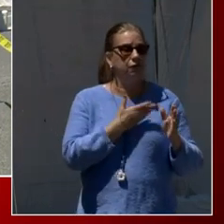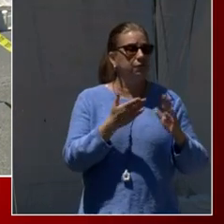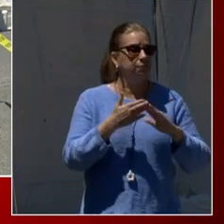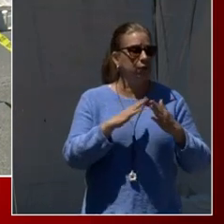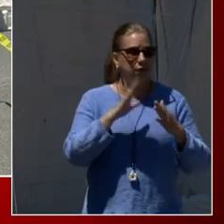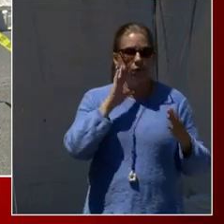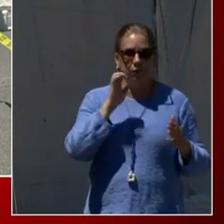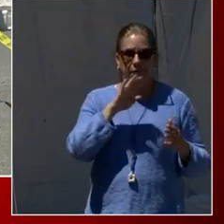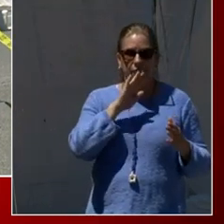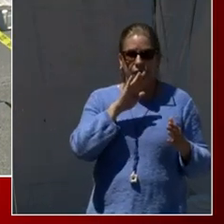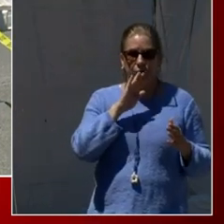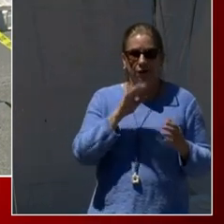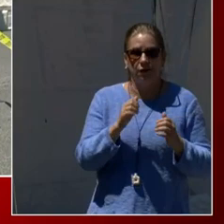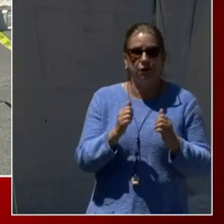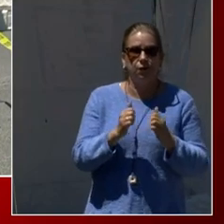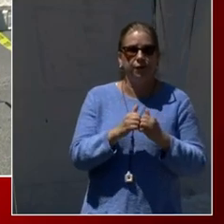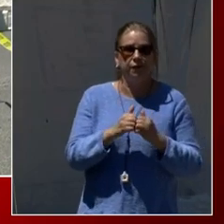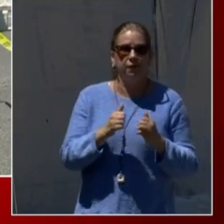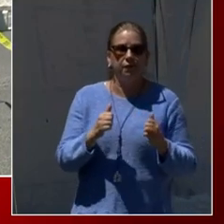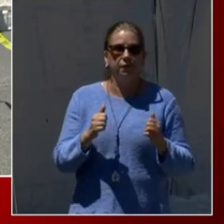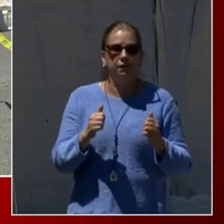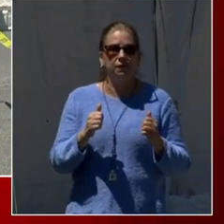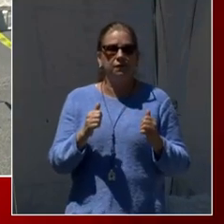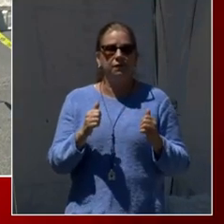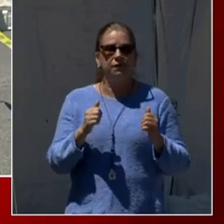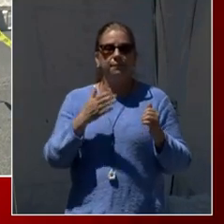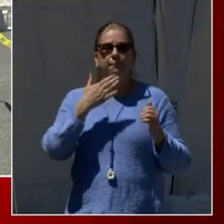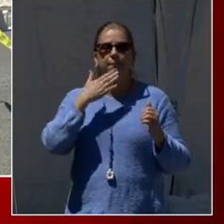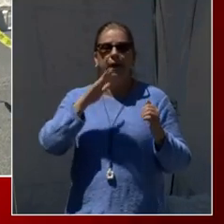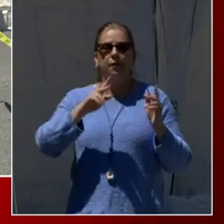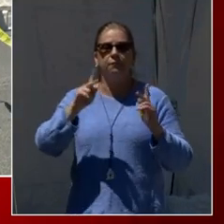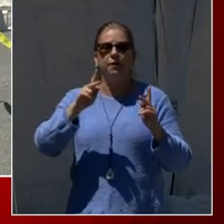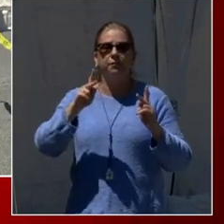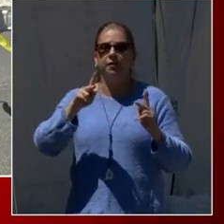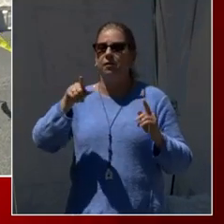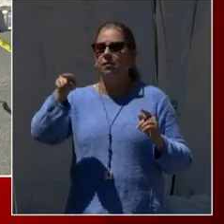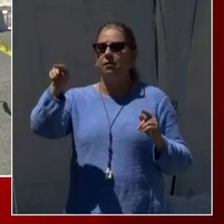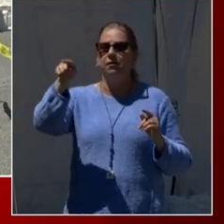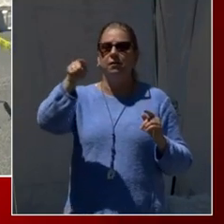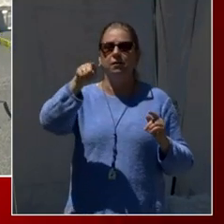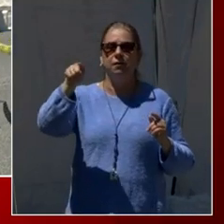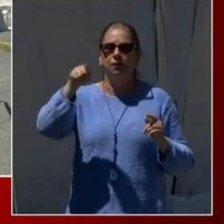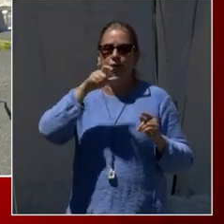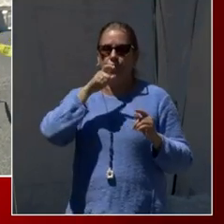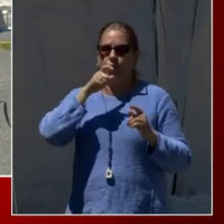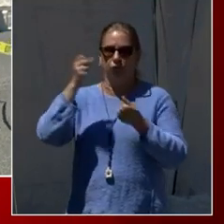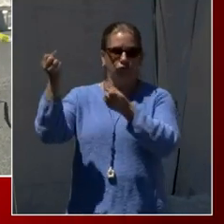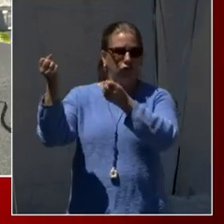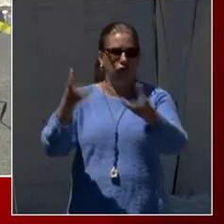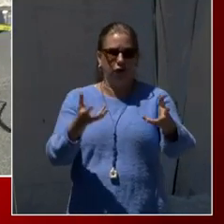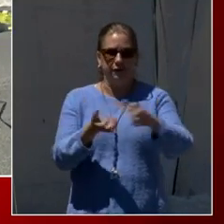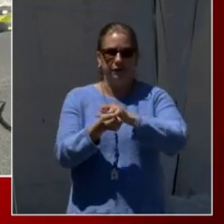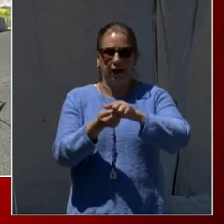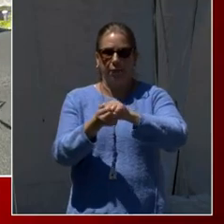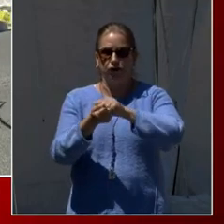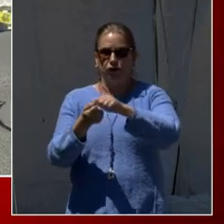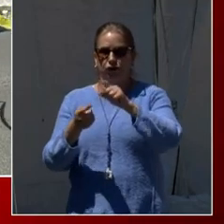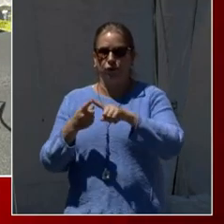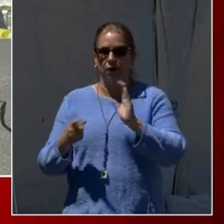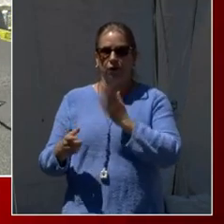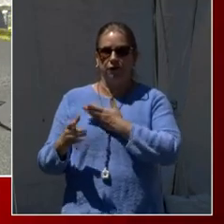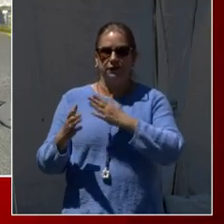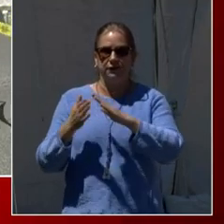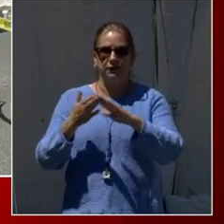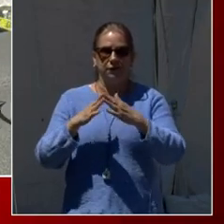bad actors who are causing this and doing this to our city. And my sense is that those people are going to come forward, and we're going to hold a lot of these people accountable